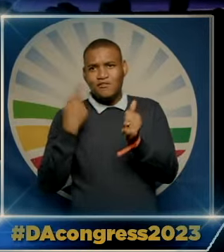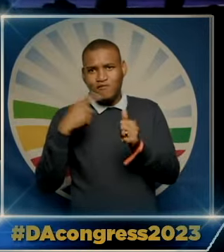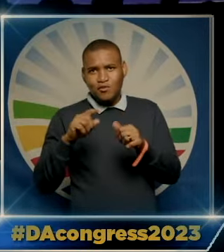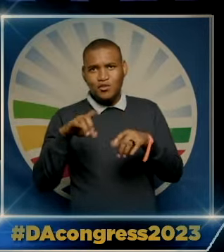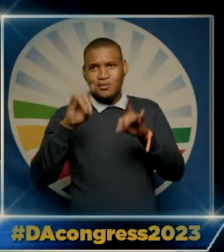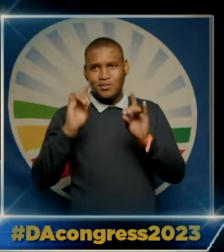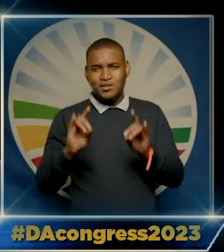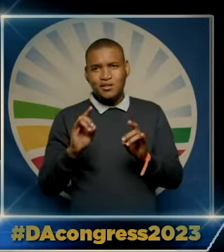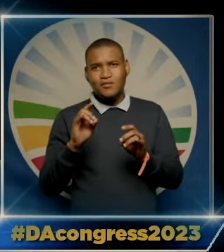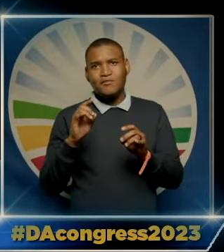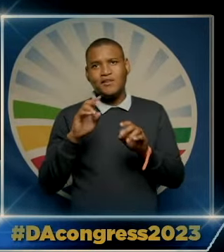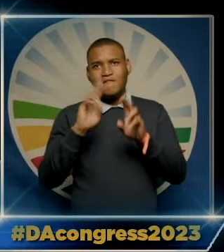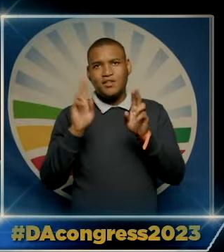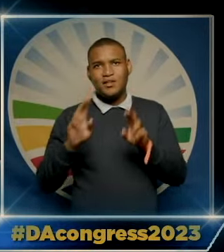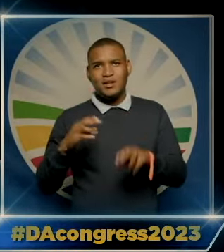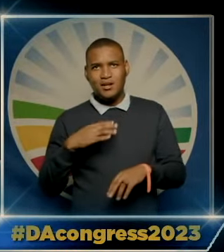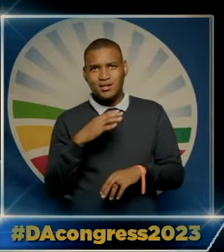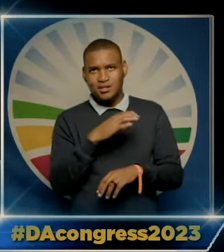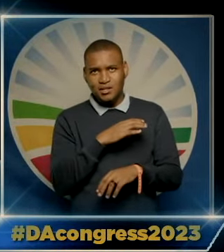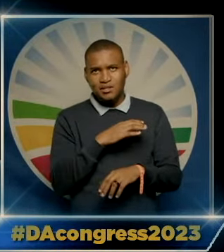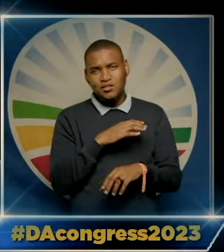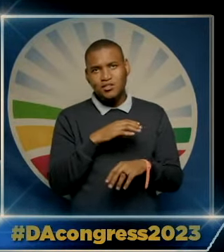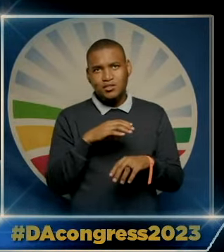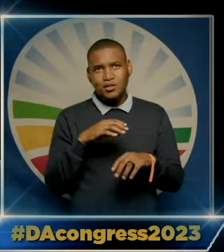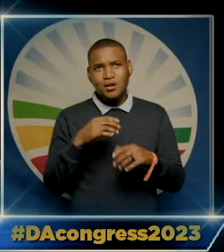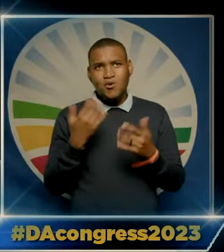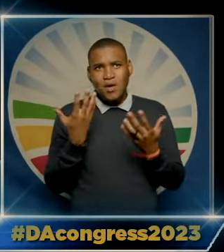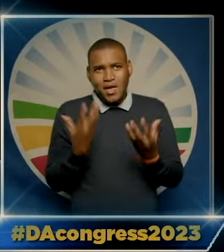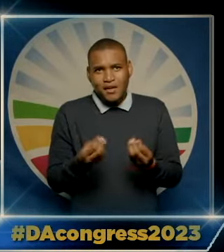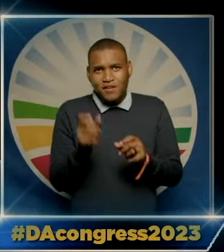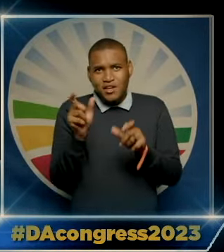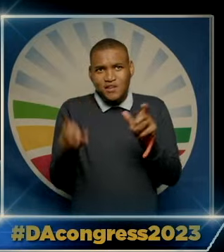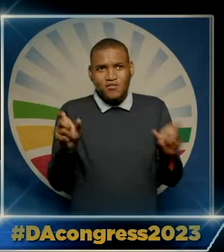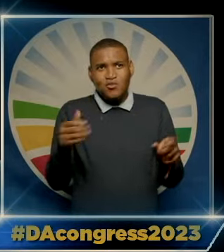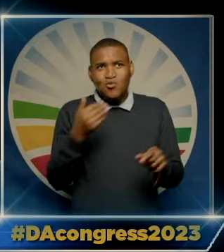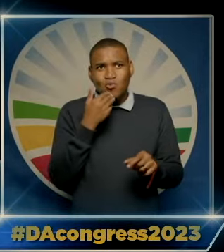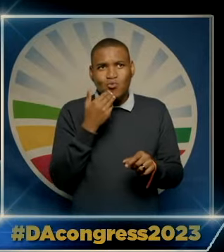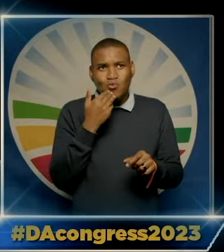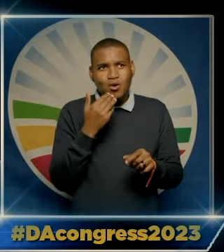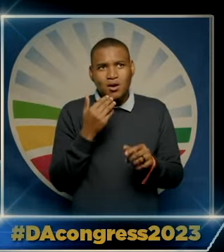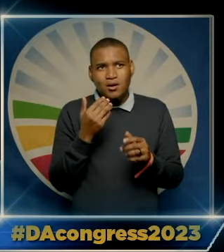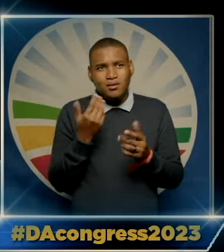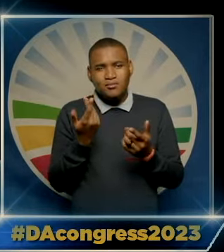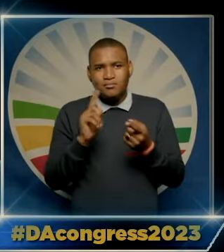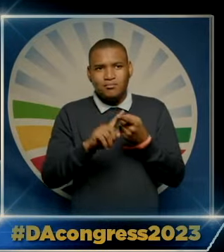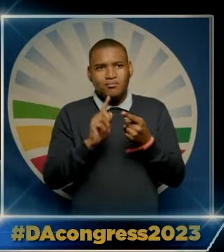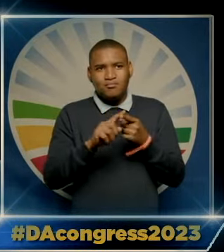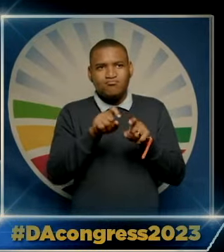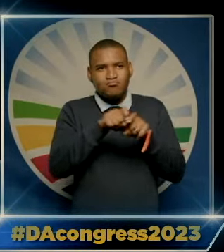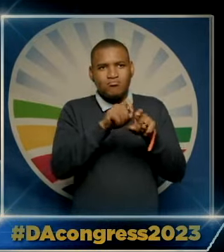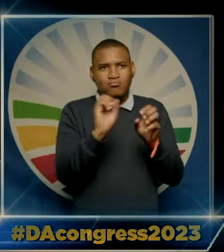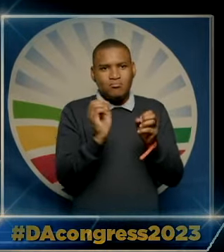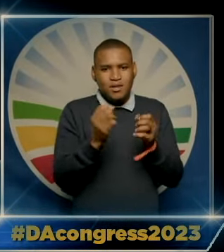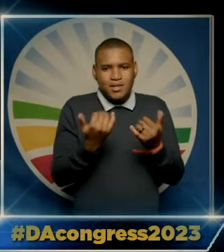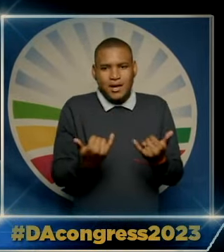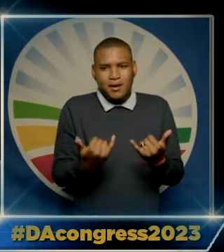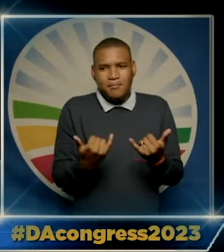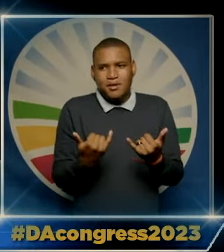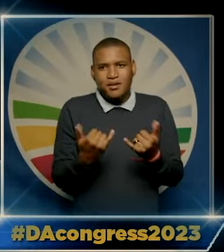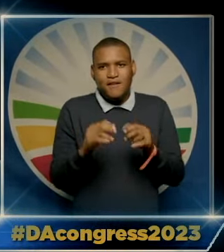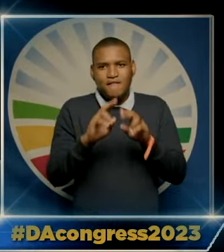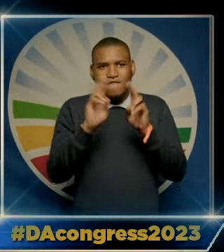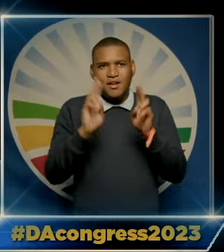Federal Council. But we also have individuals who are uncontested, such as the incumbent